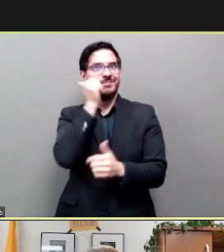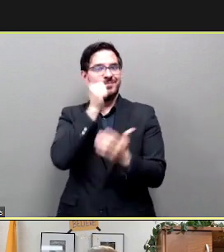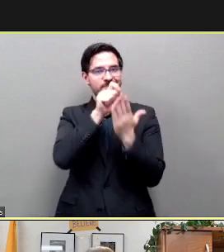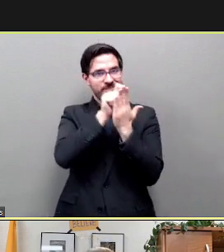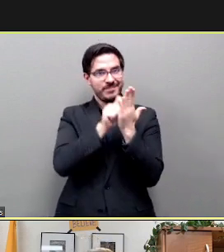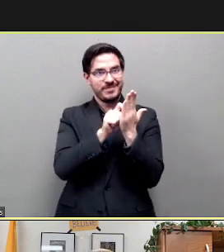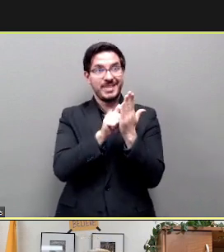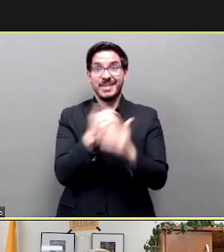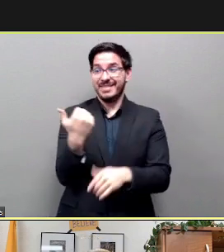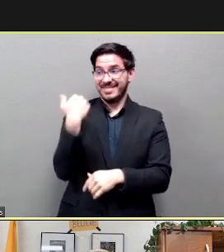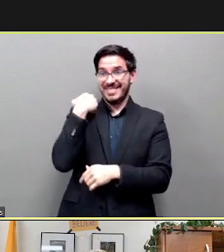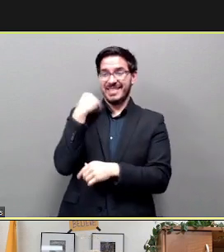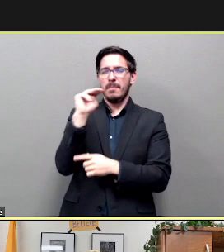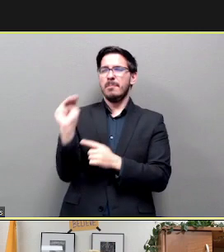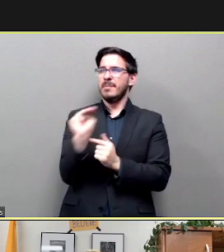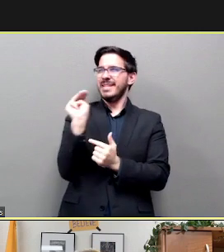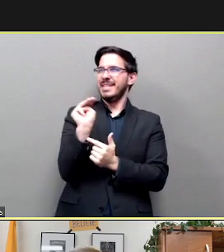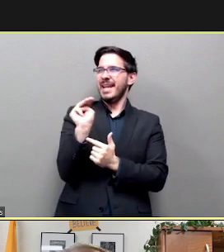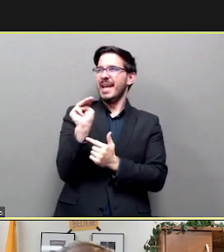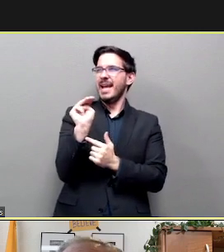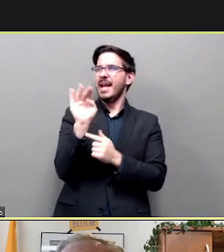COVID day